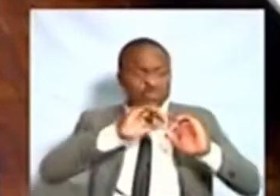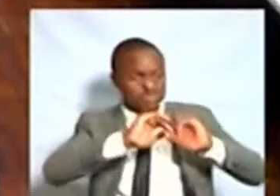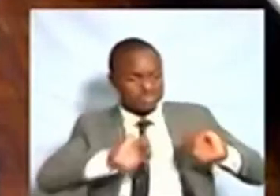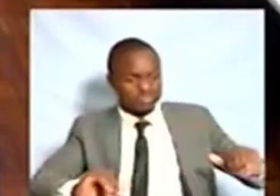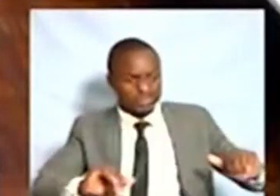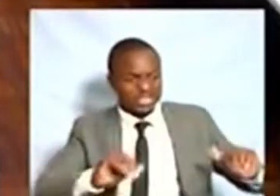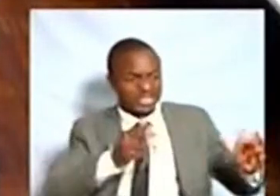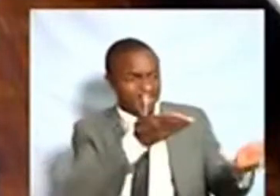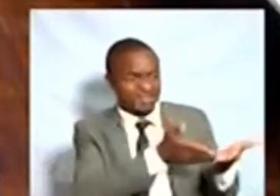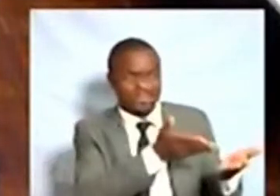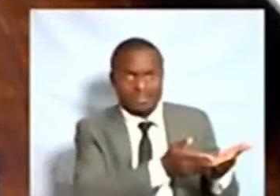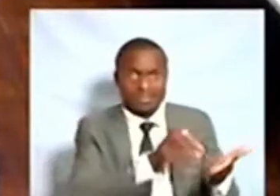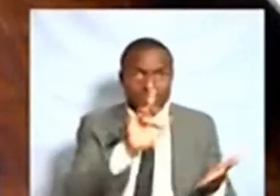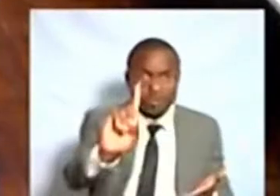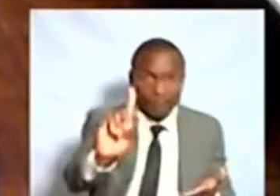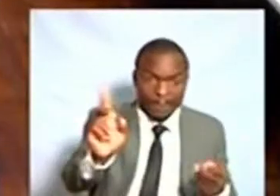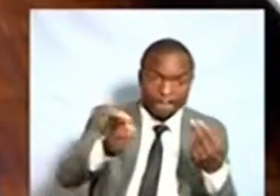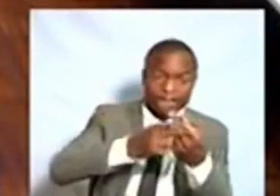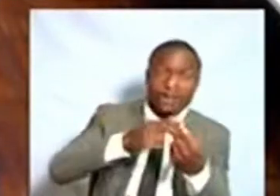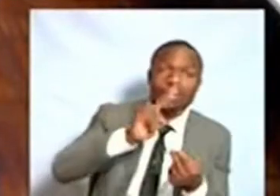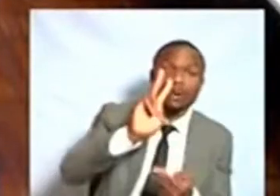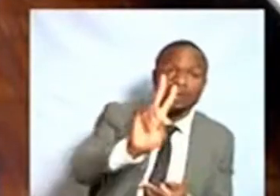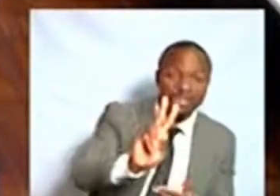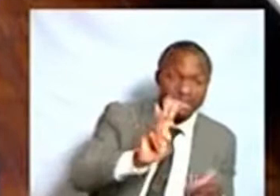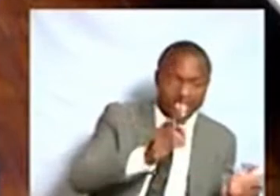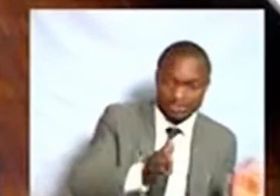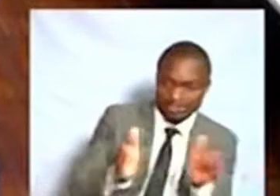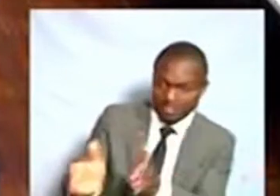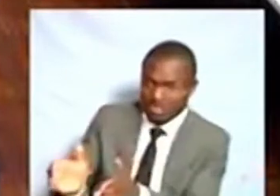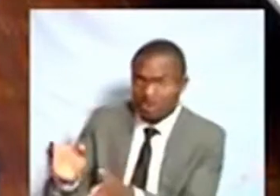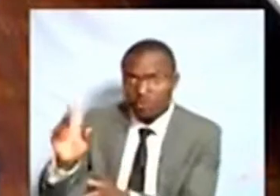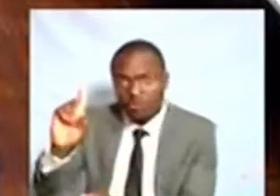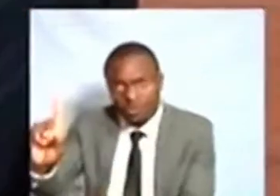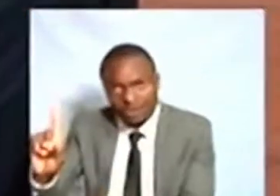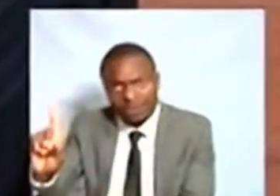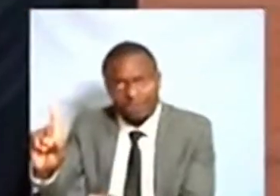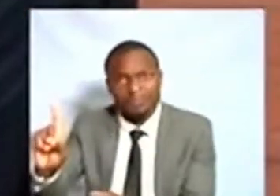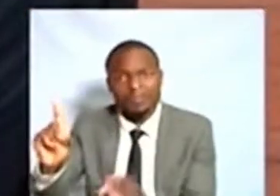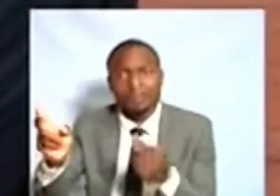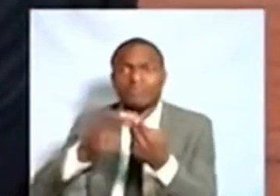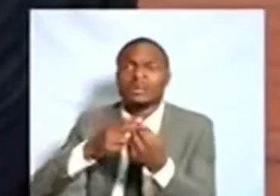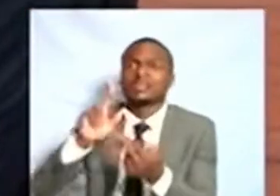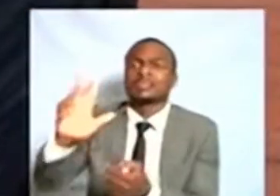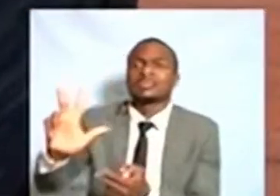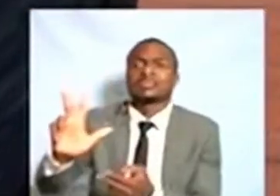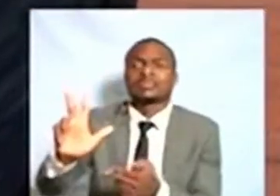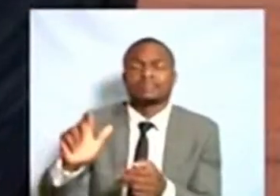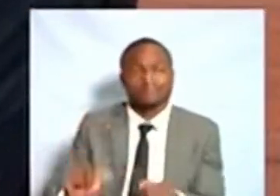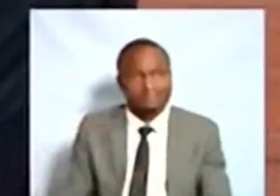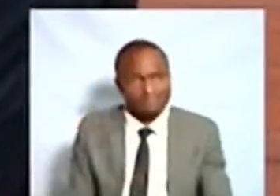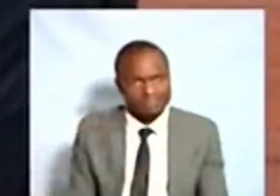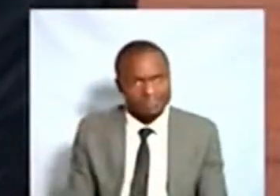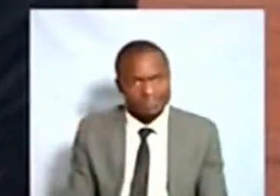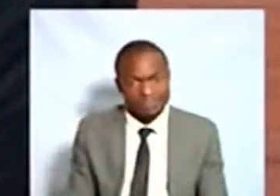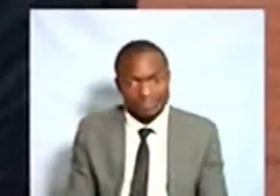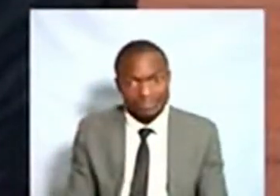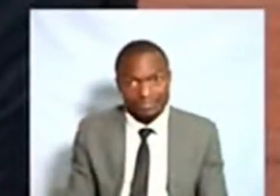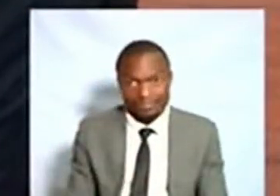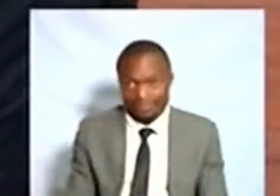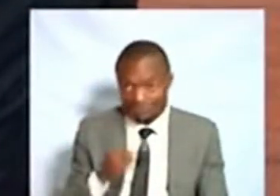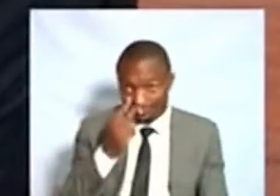by 2, and here is also a 1 by what? 3. Sorry. And it's under you, isn't